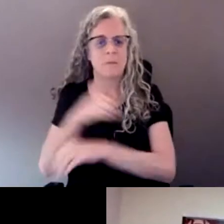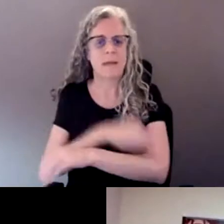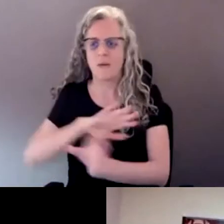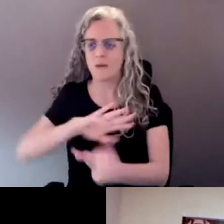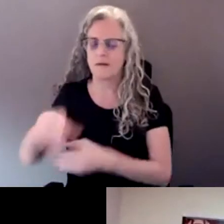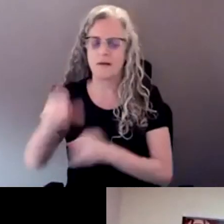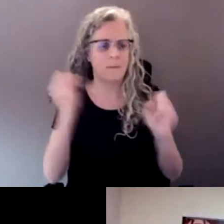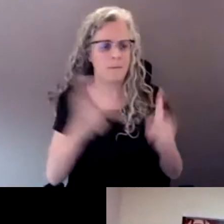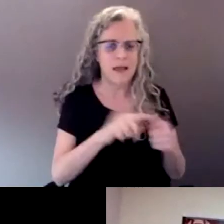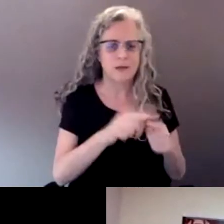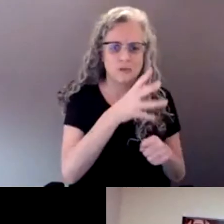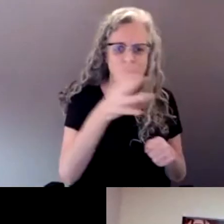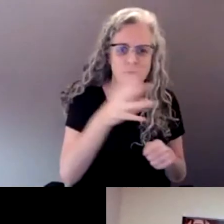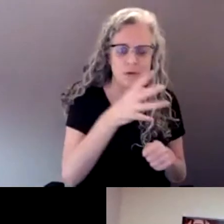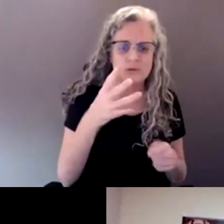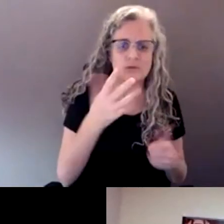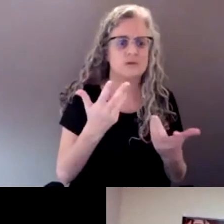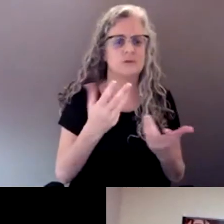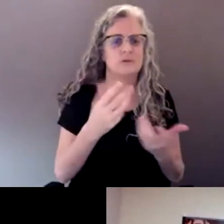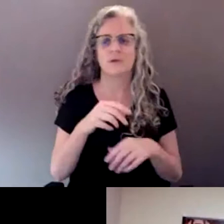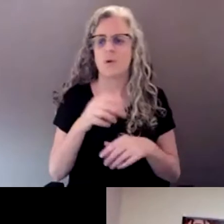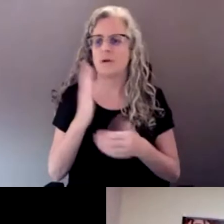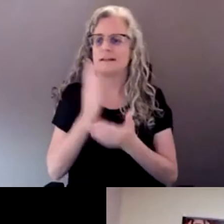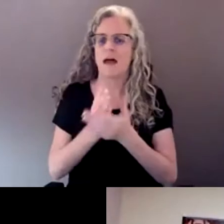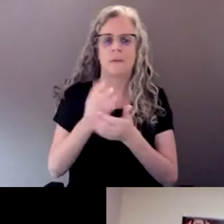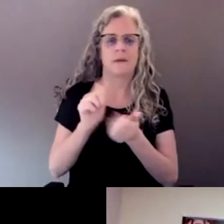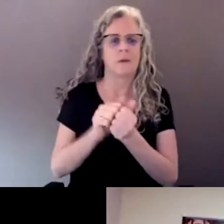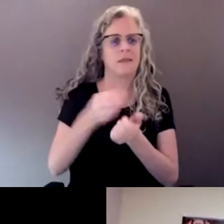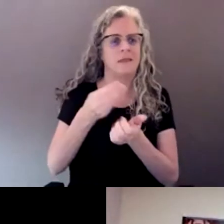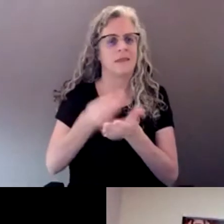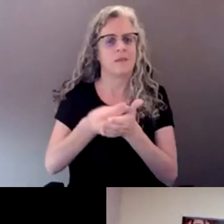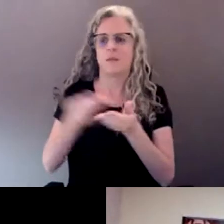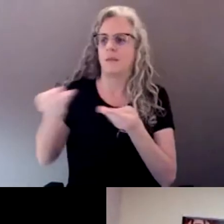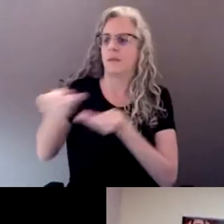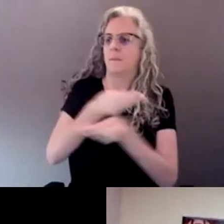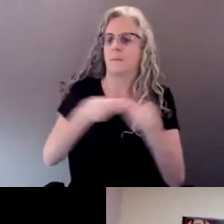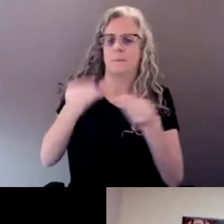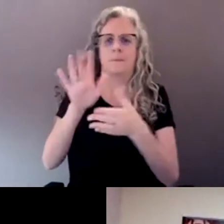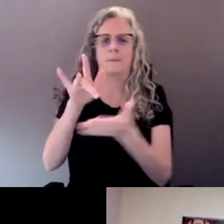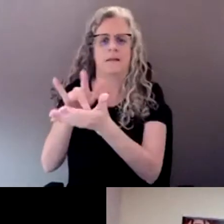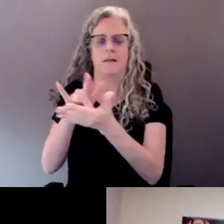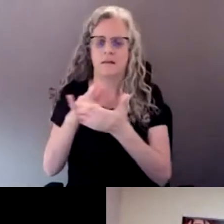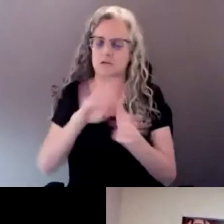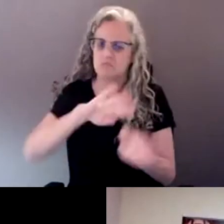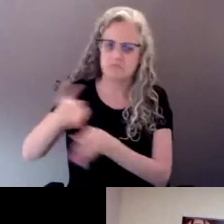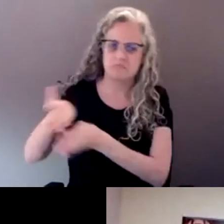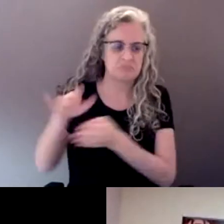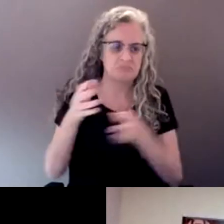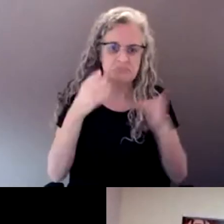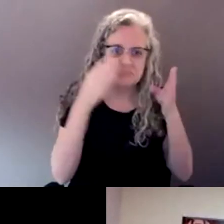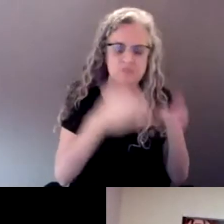in intermediary economic roles. From left to right, this, of course, was